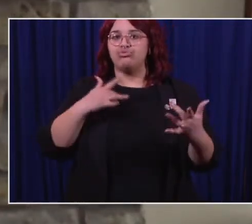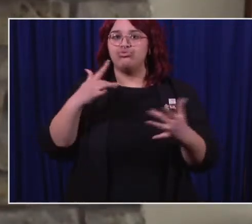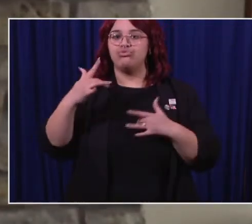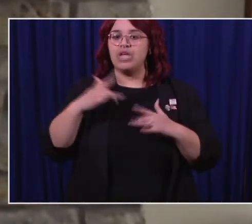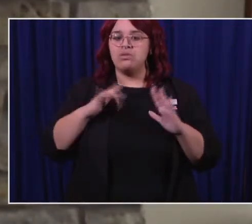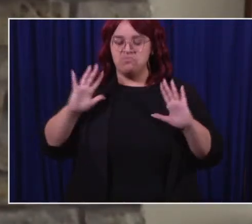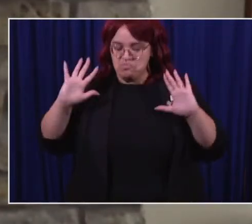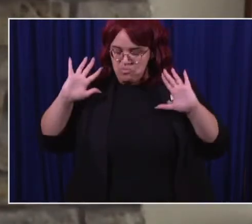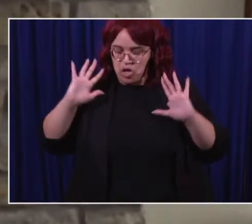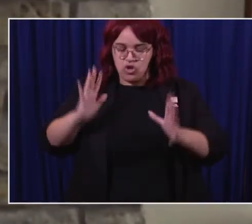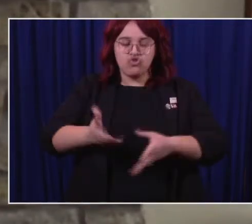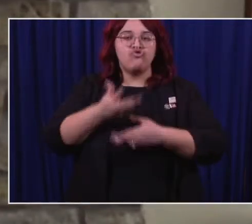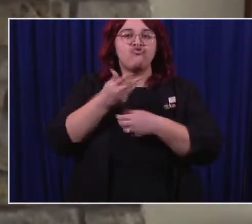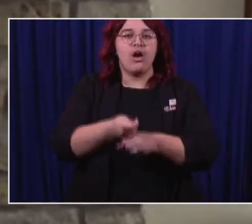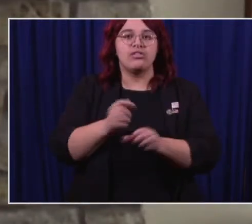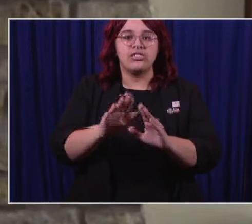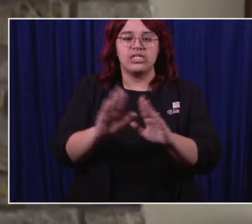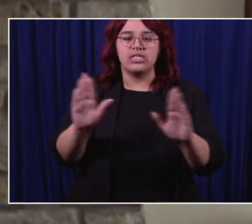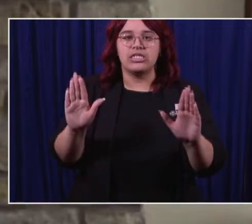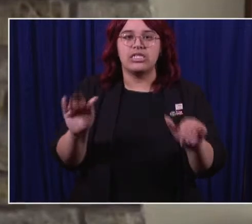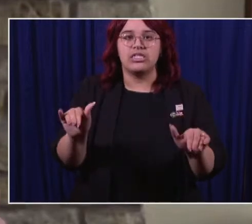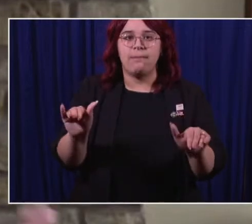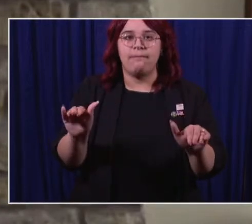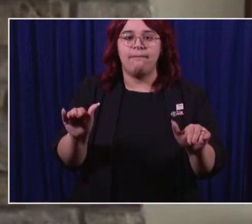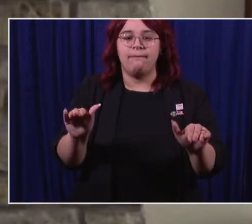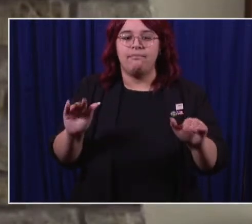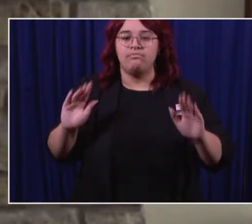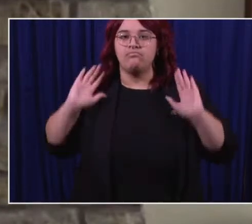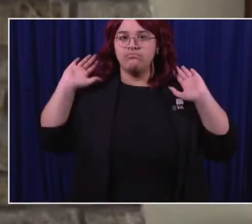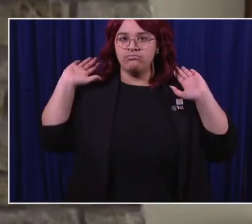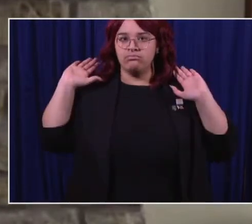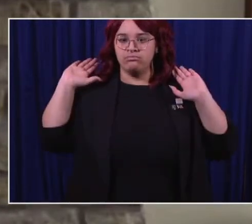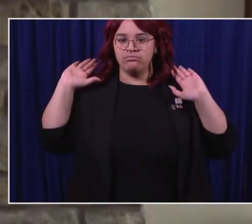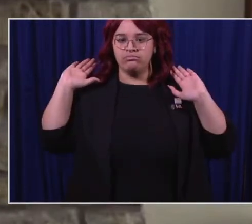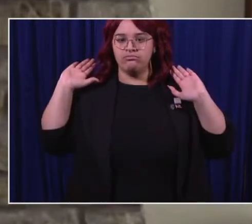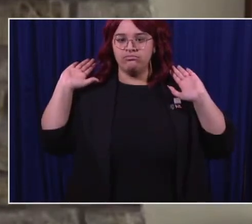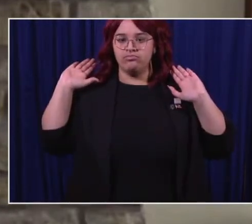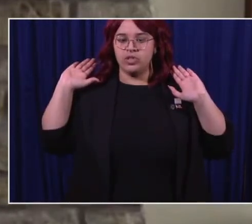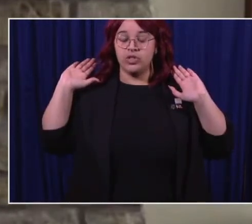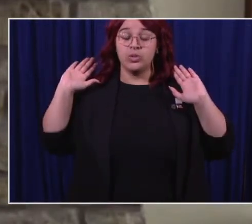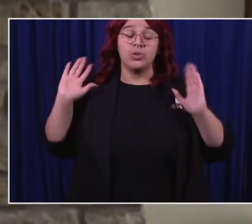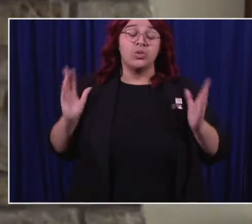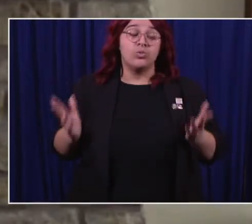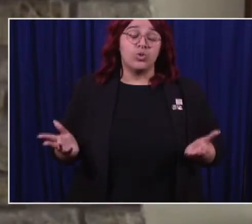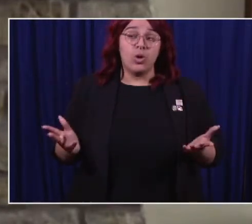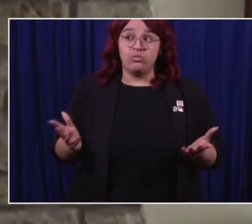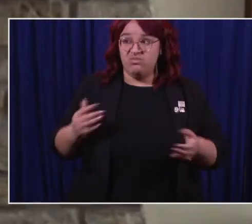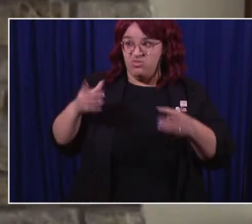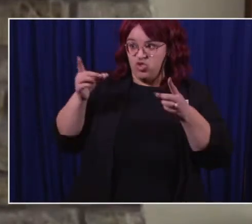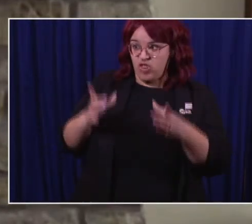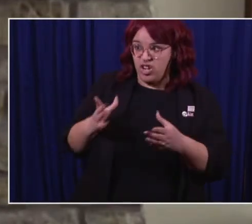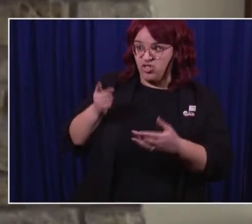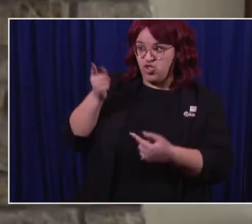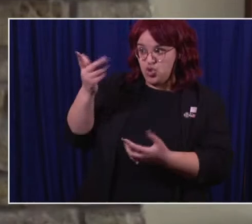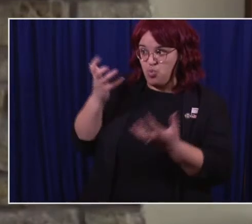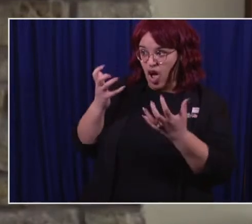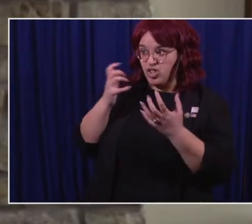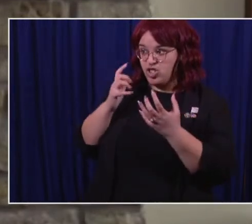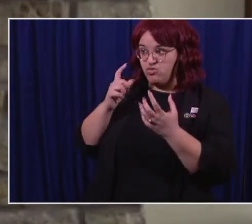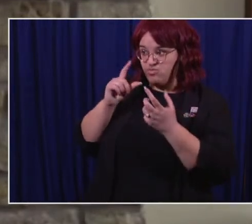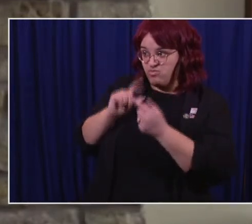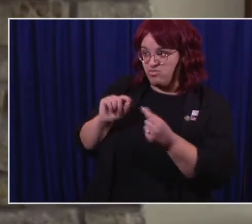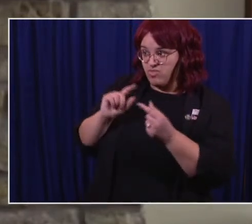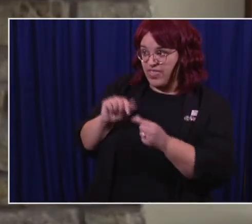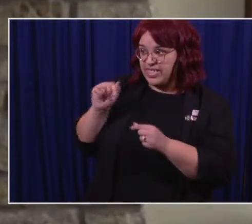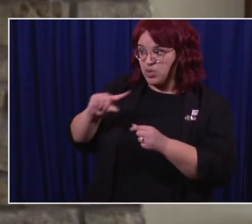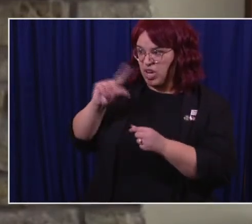system, and that might be a cause. Director, you want to address that issue, and then I want